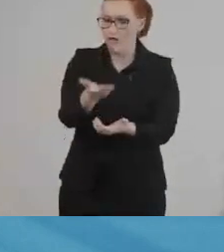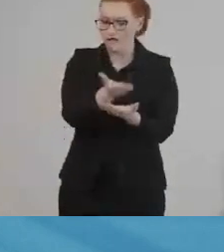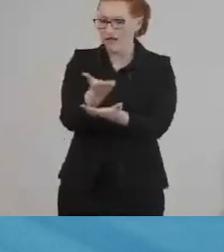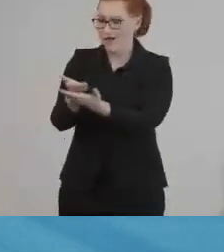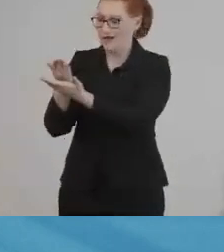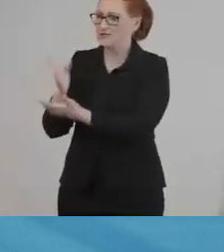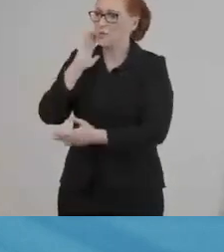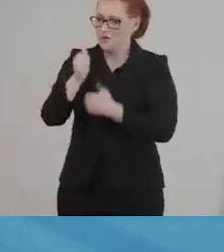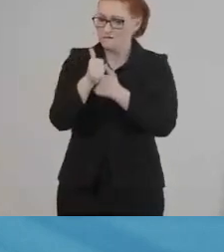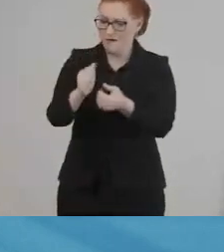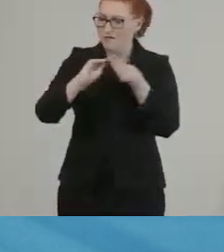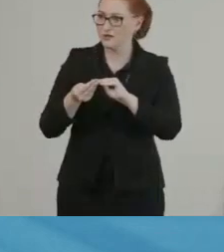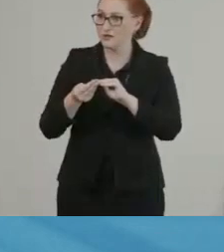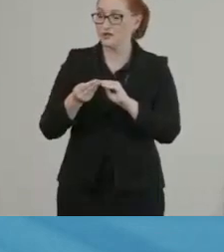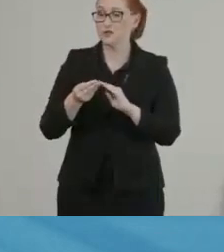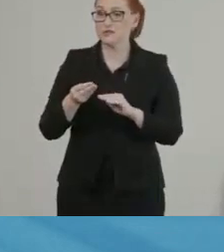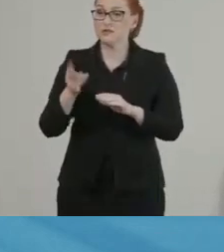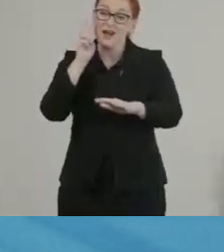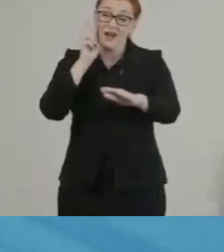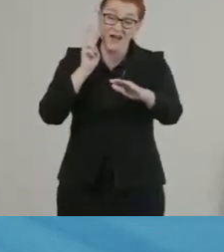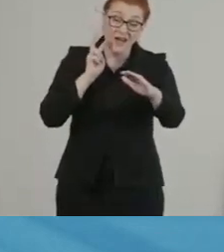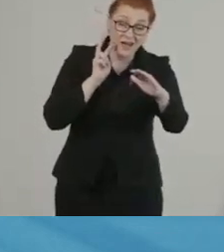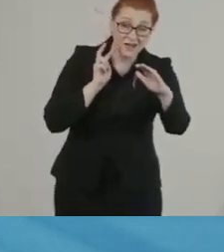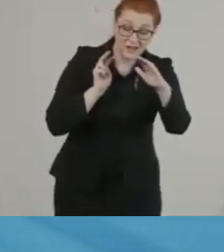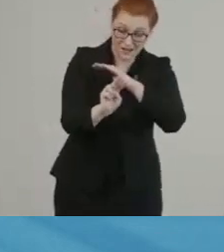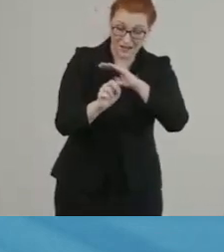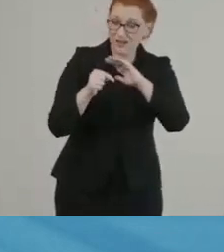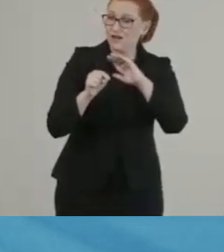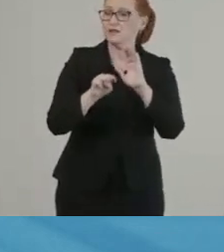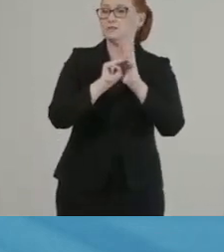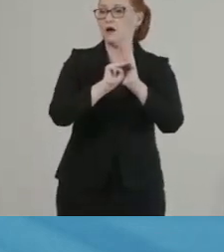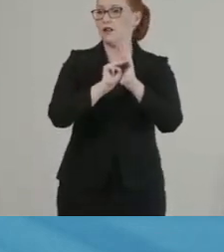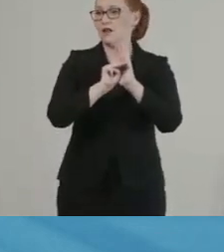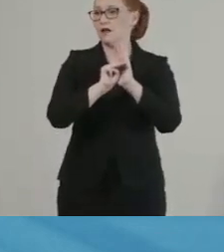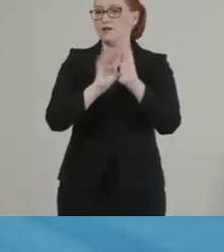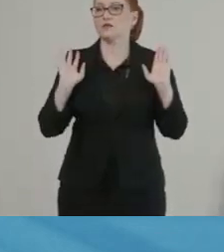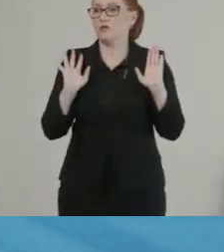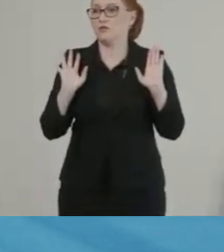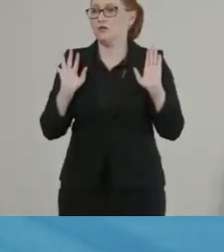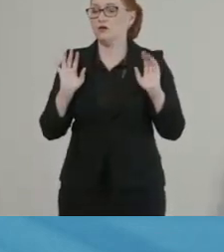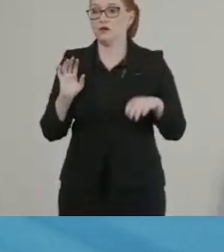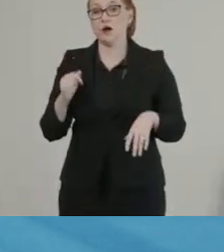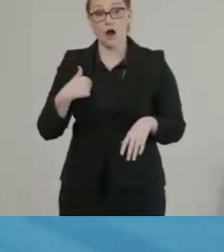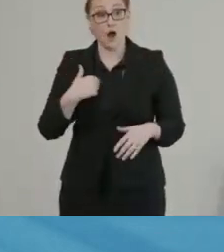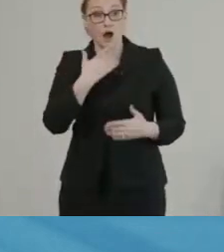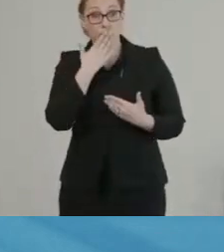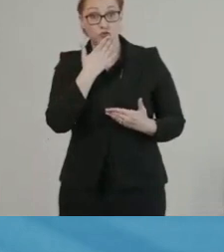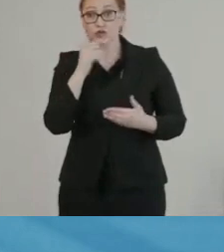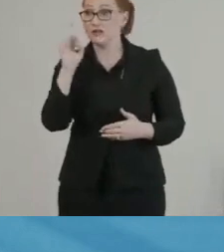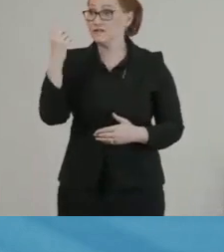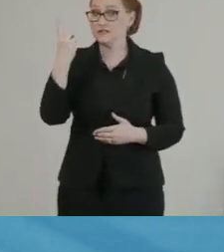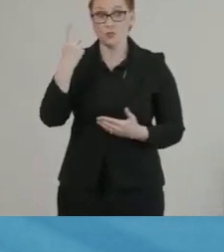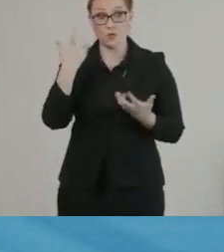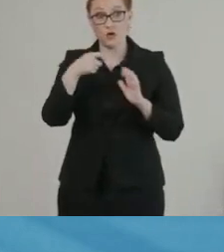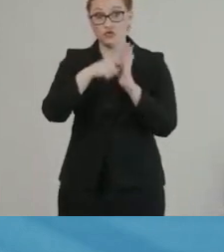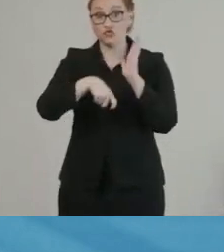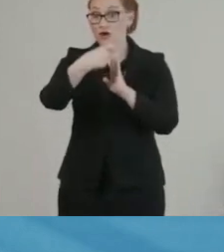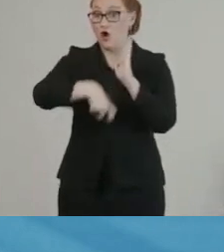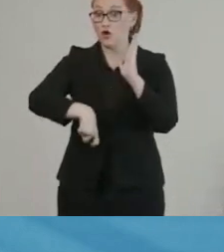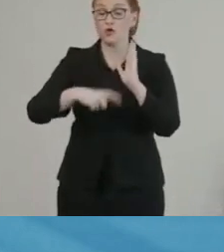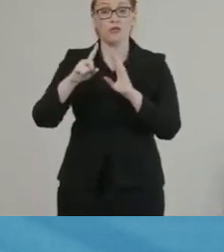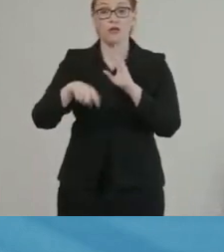educated speculations in terms of this modeling. I would appreciate it if somebody would write the article on how wildly